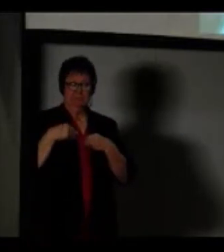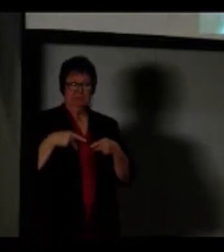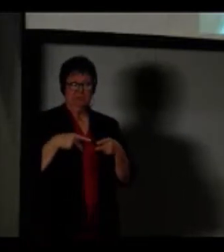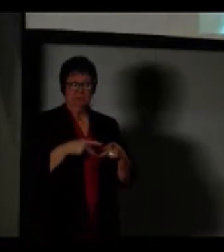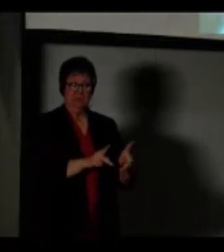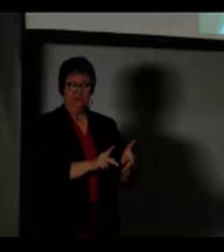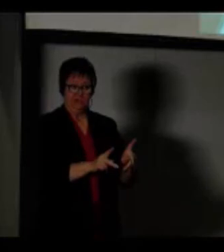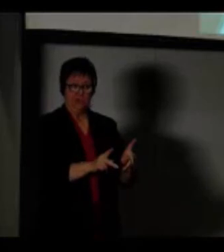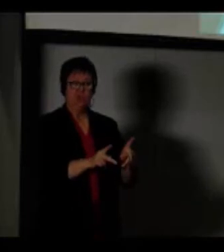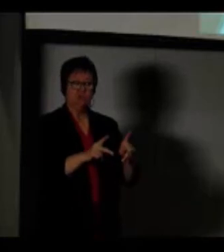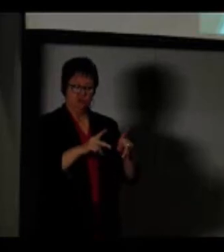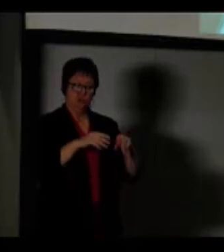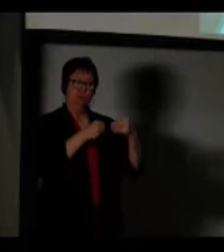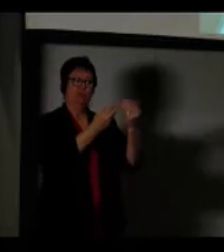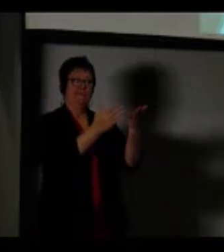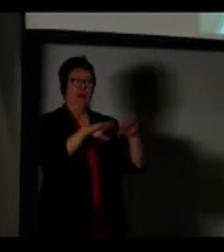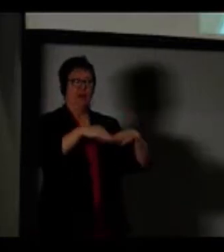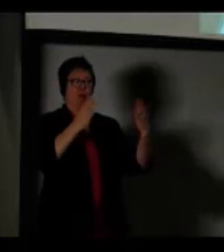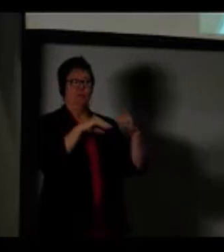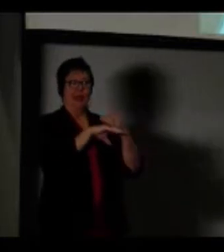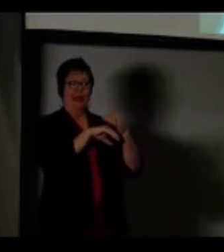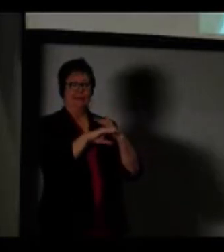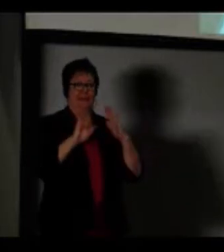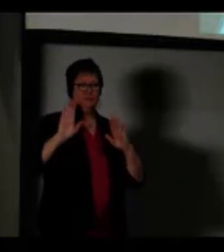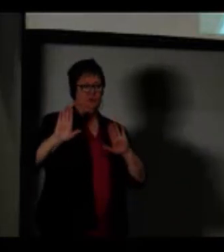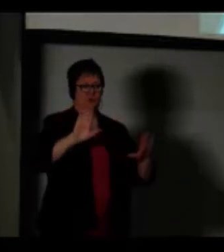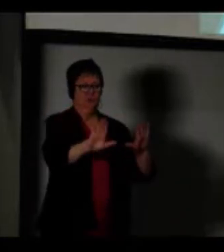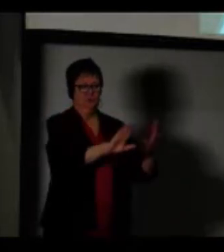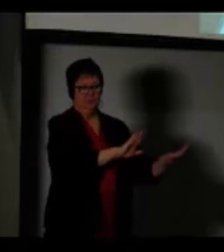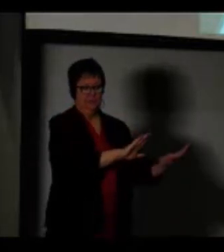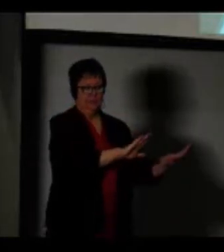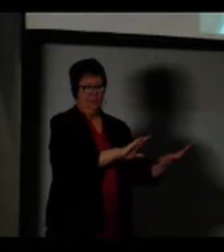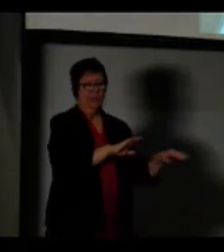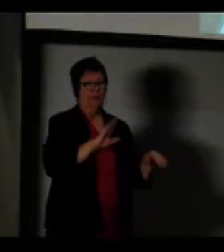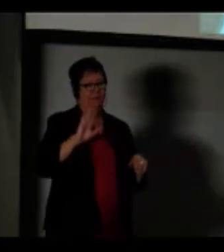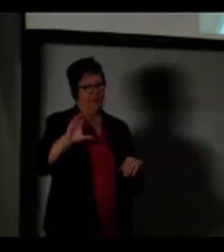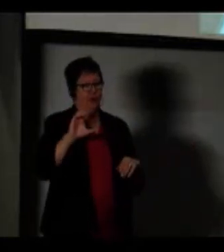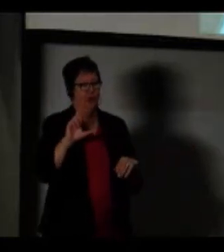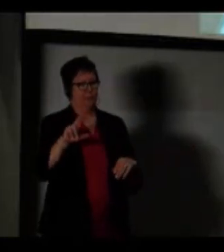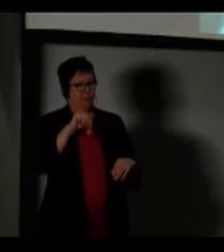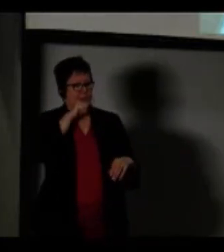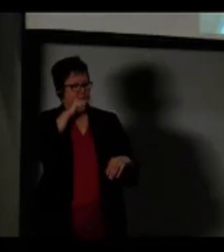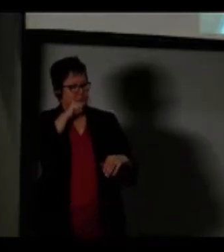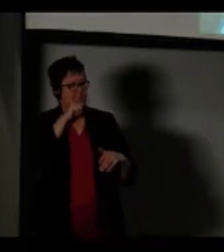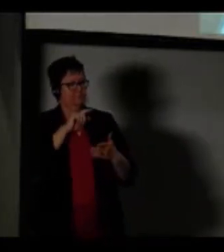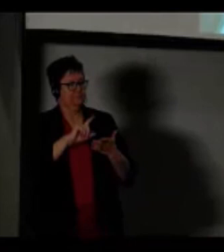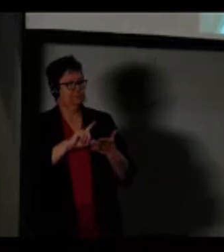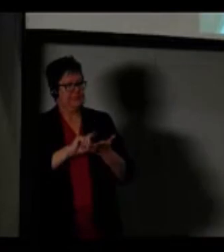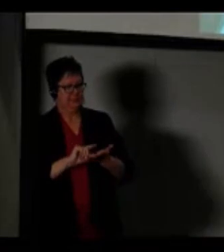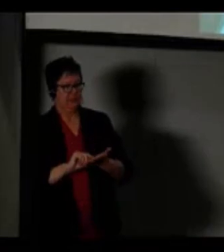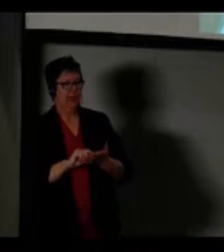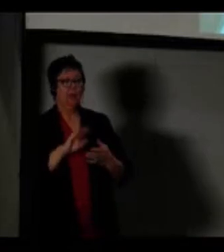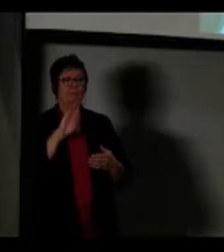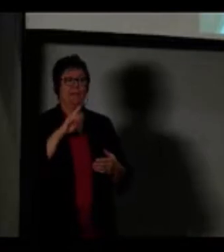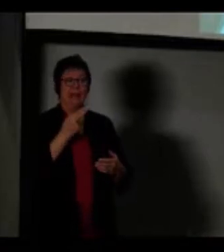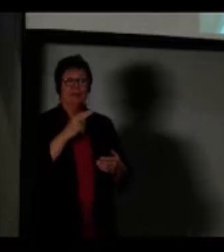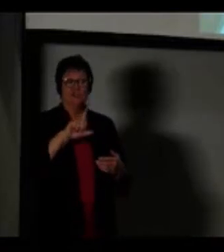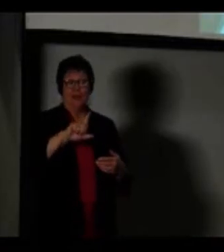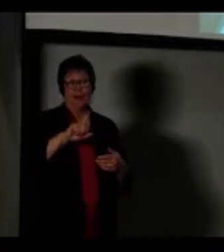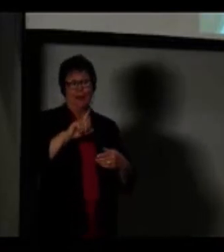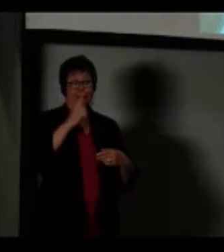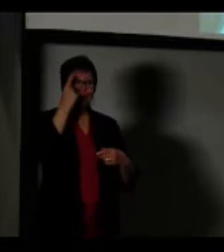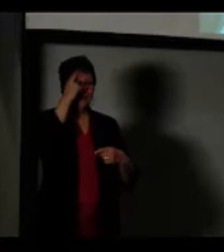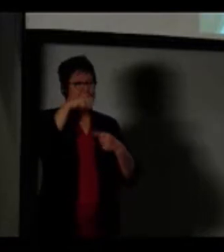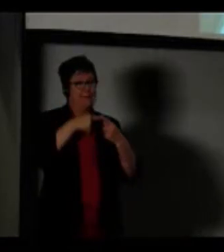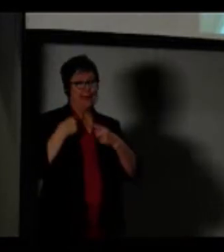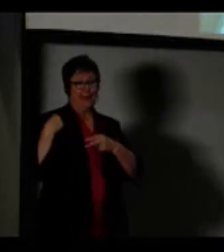to provide open access to in-copyright material. So BHL is sometimes thought of as a heritage literature